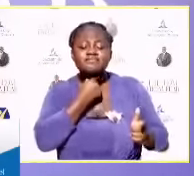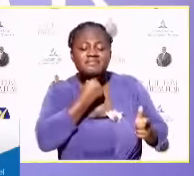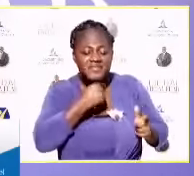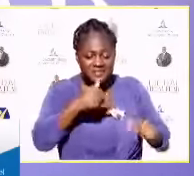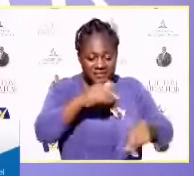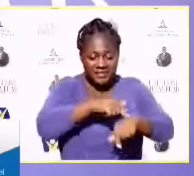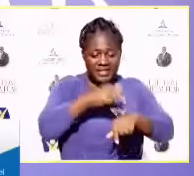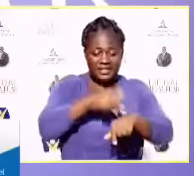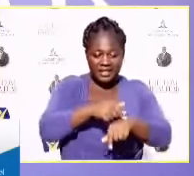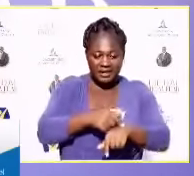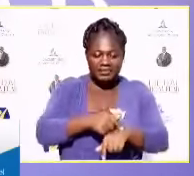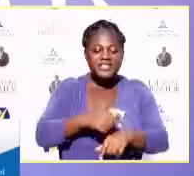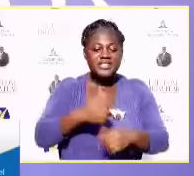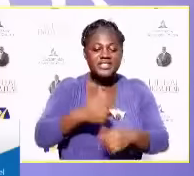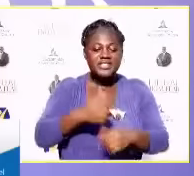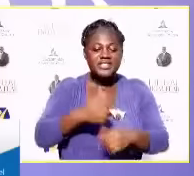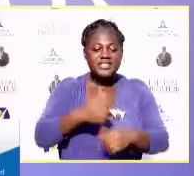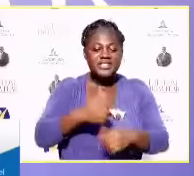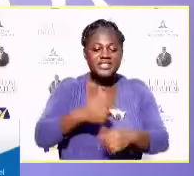is dead while she lives.